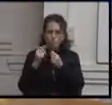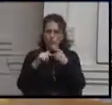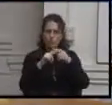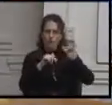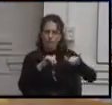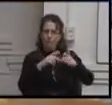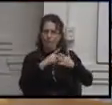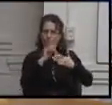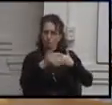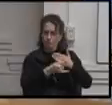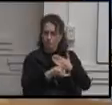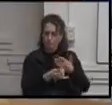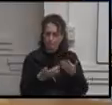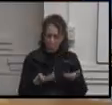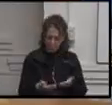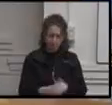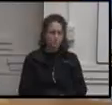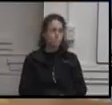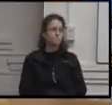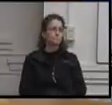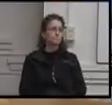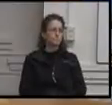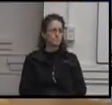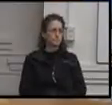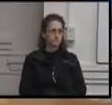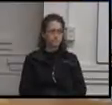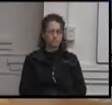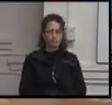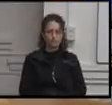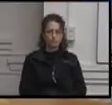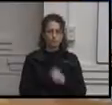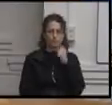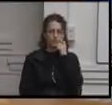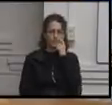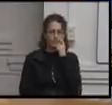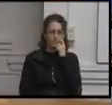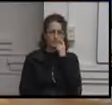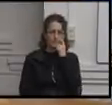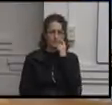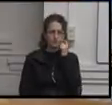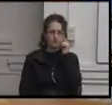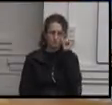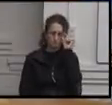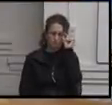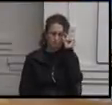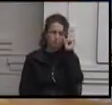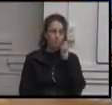one alternative that was discussed